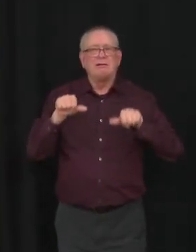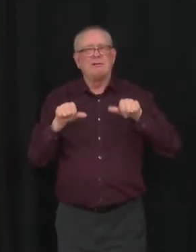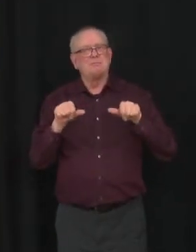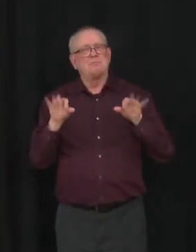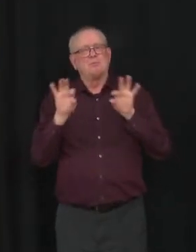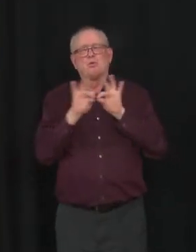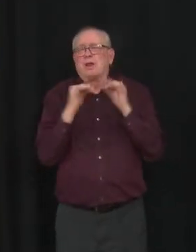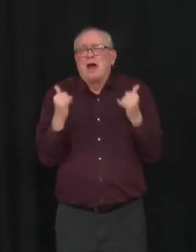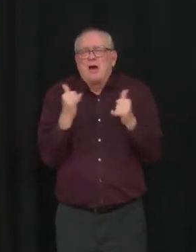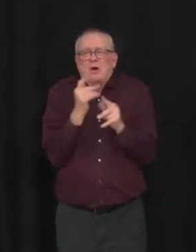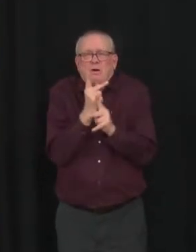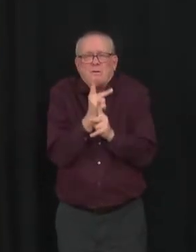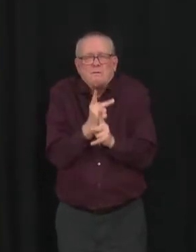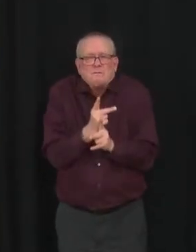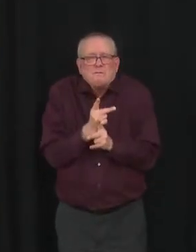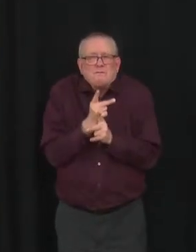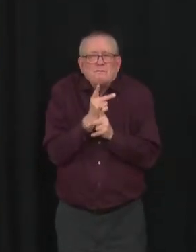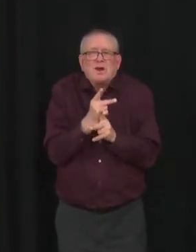all Albertans to do the same.